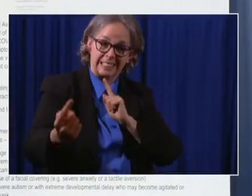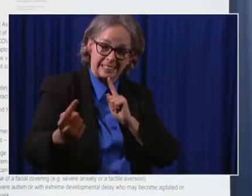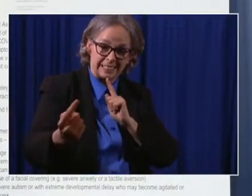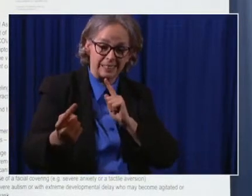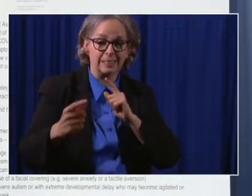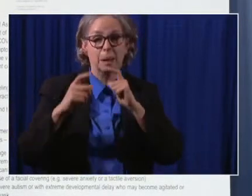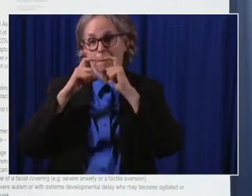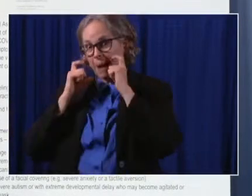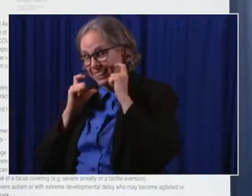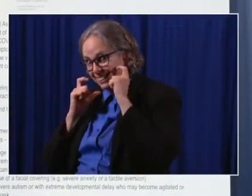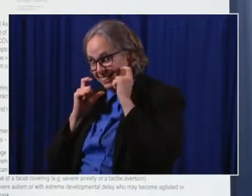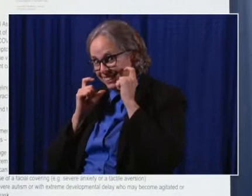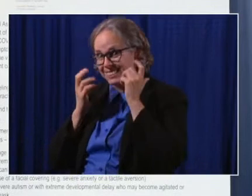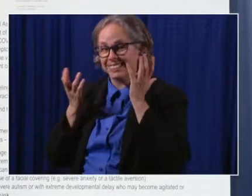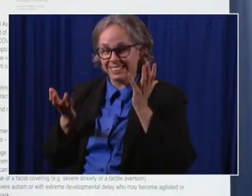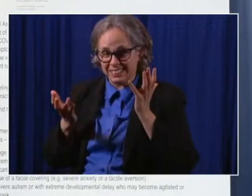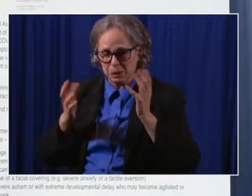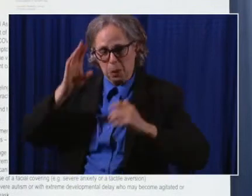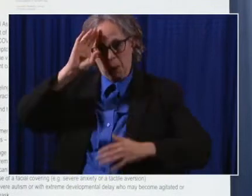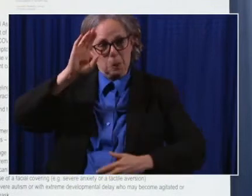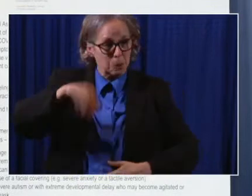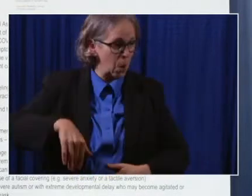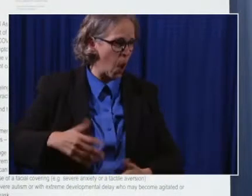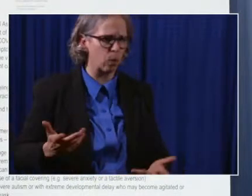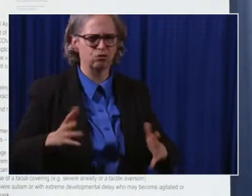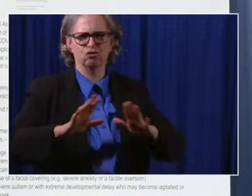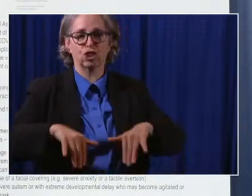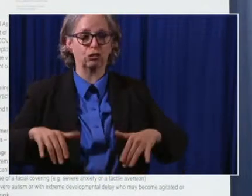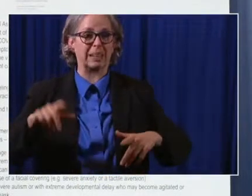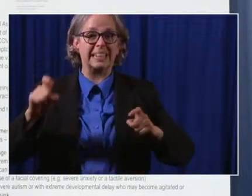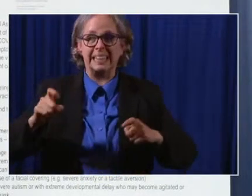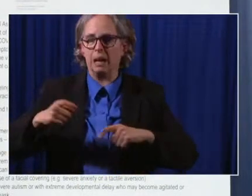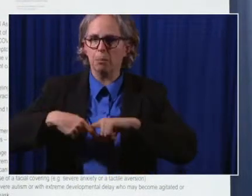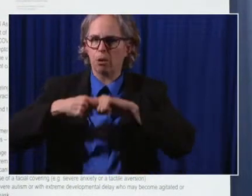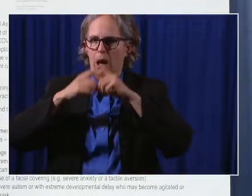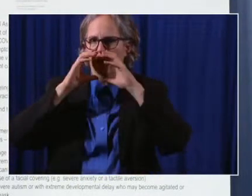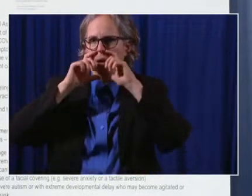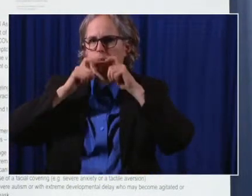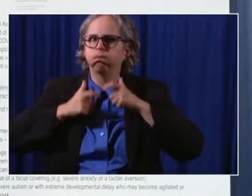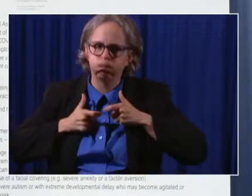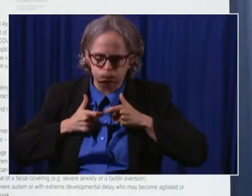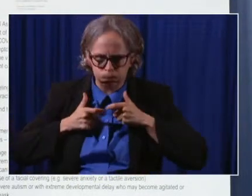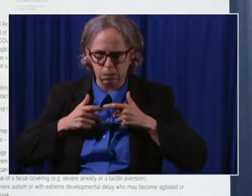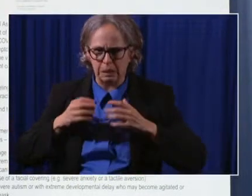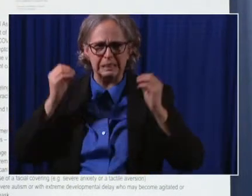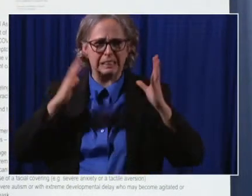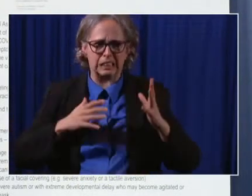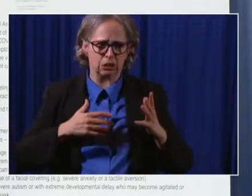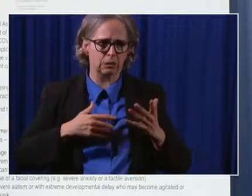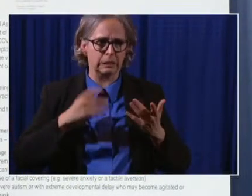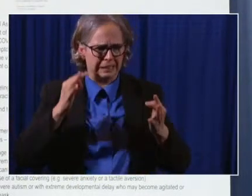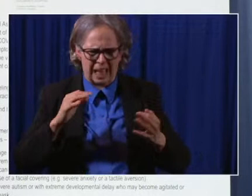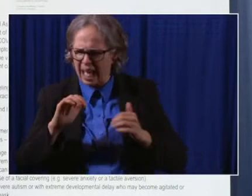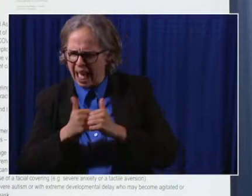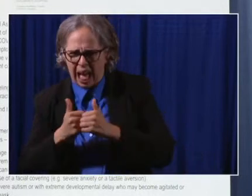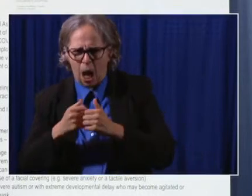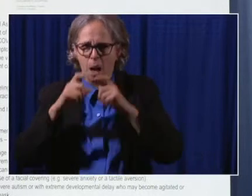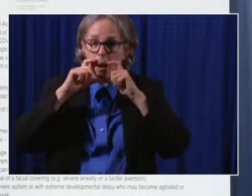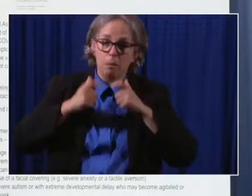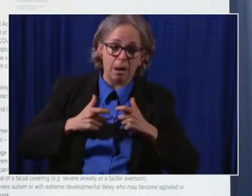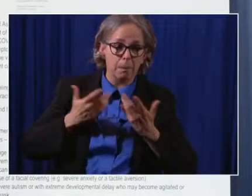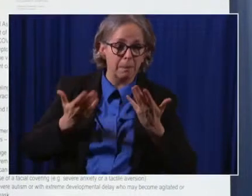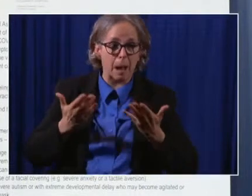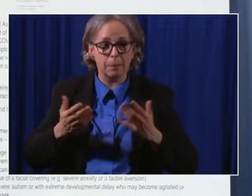mask. Teachers can, handle that however they want to. Kids go out in recess. They can do something. They can do